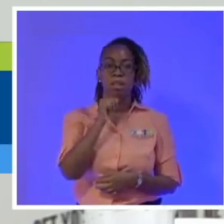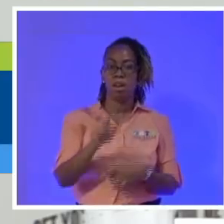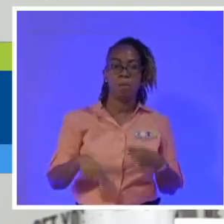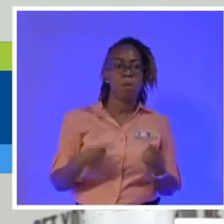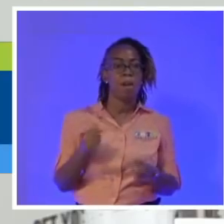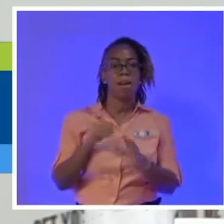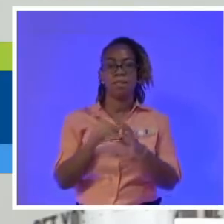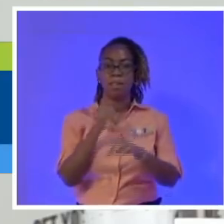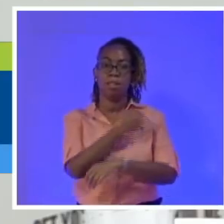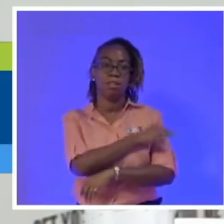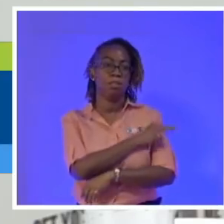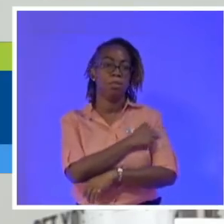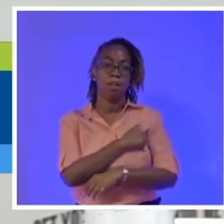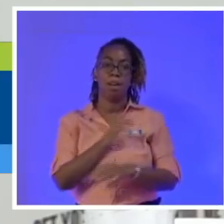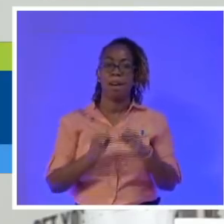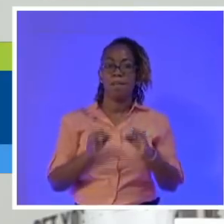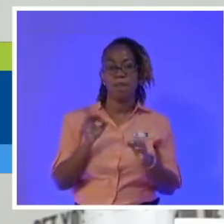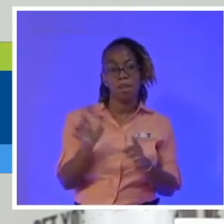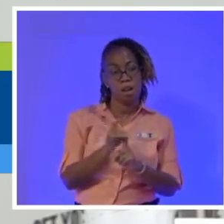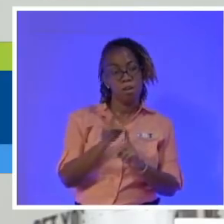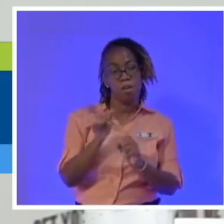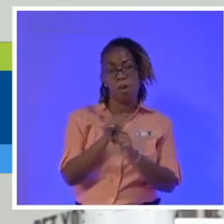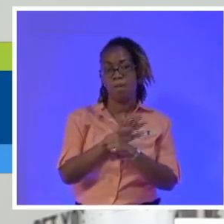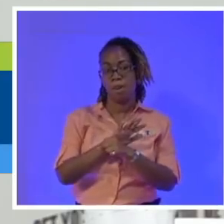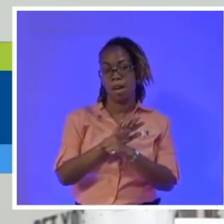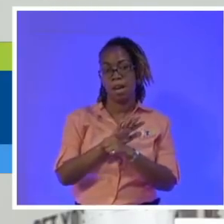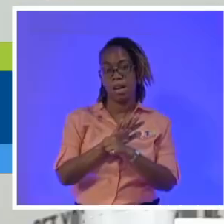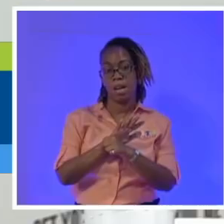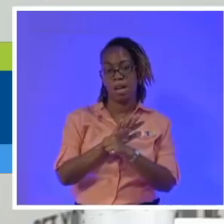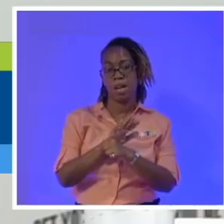do get COVID-19 and requiring ICU care.